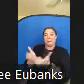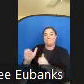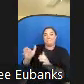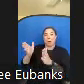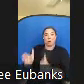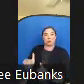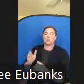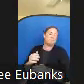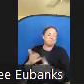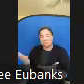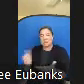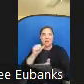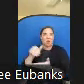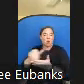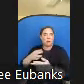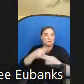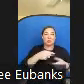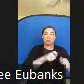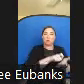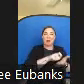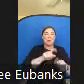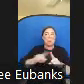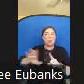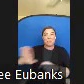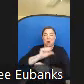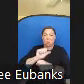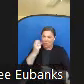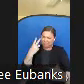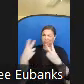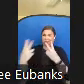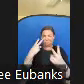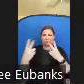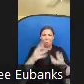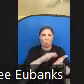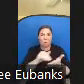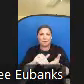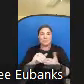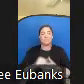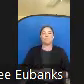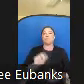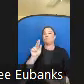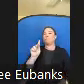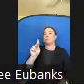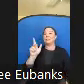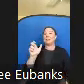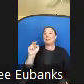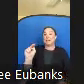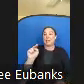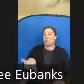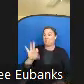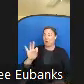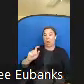common, extremely visible, and highly distinctive. The scorched kiln fragments found in excavation